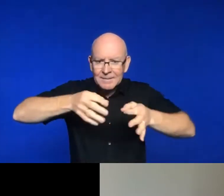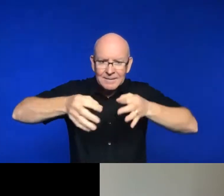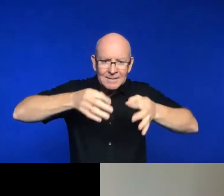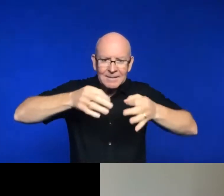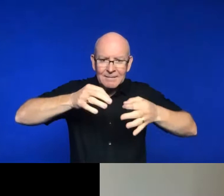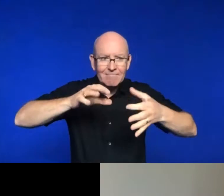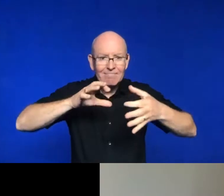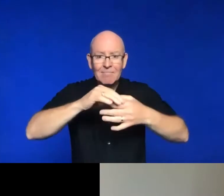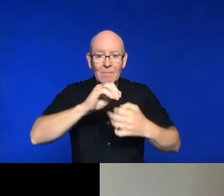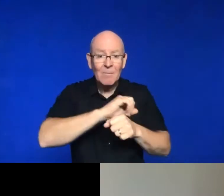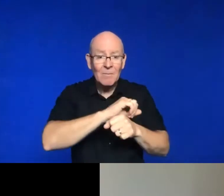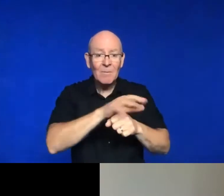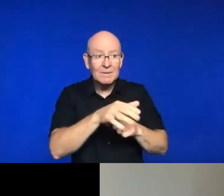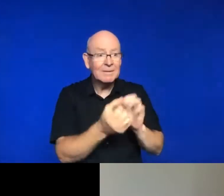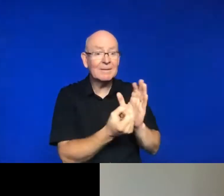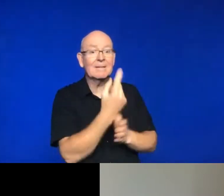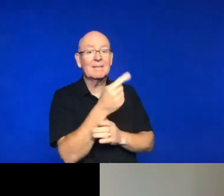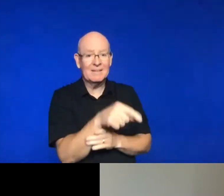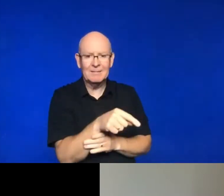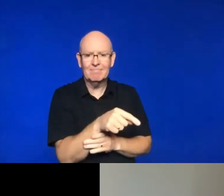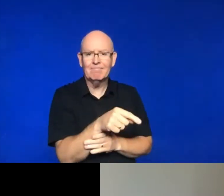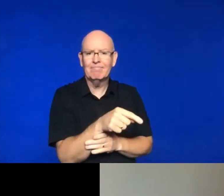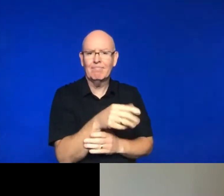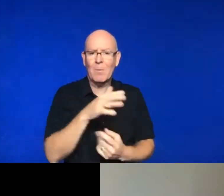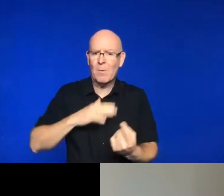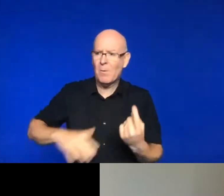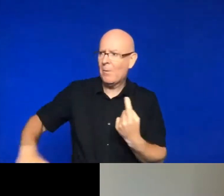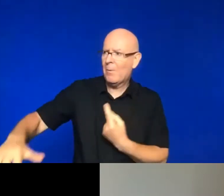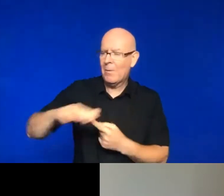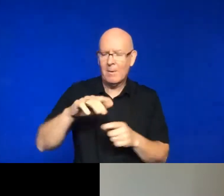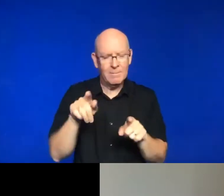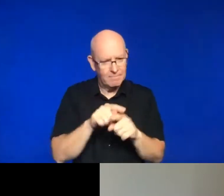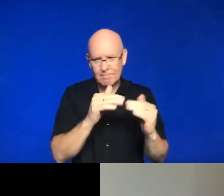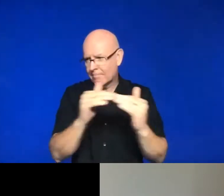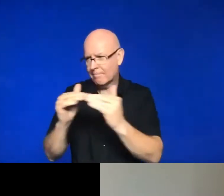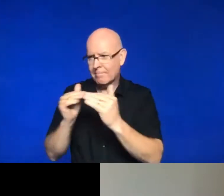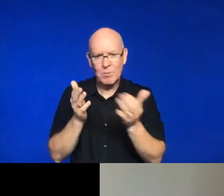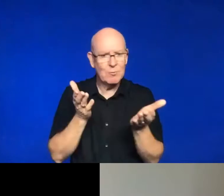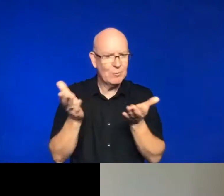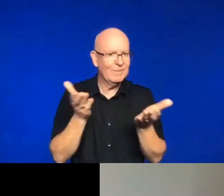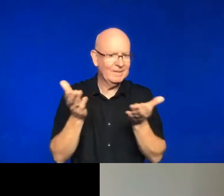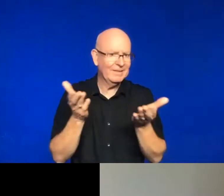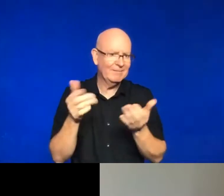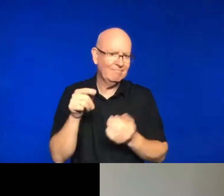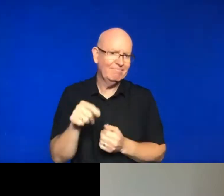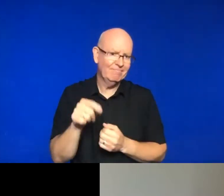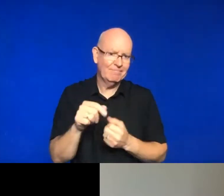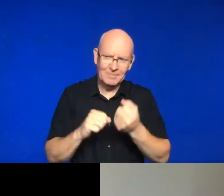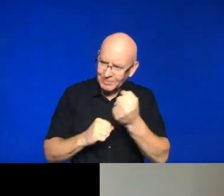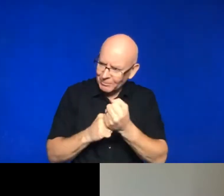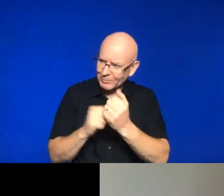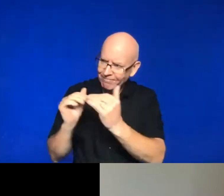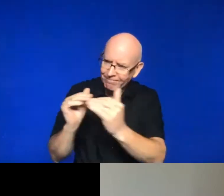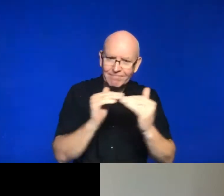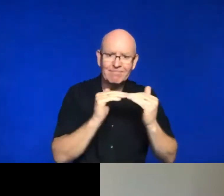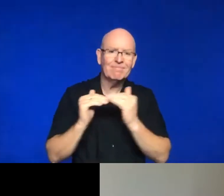needed, and first of all, persons with disabilities. These three principles are the core principles of inclusive health,